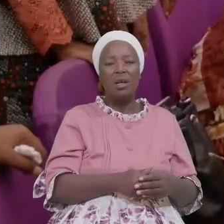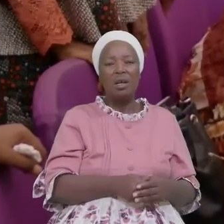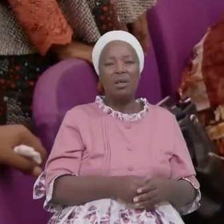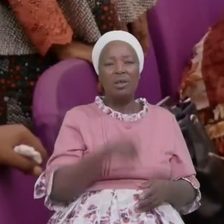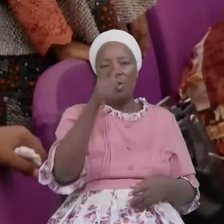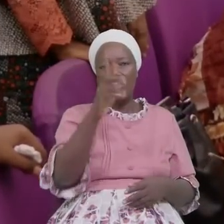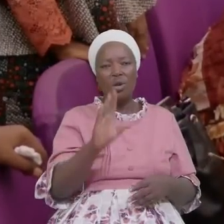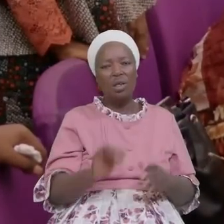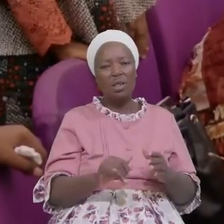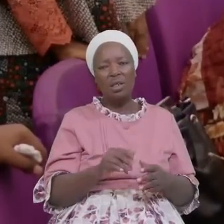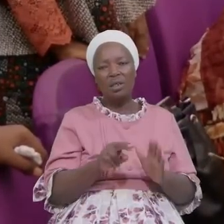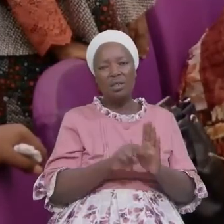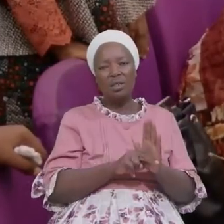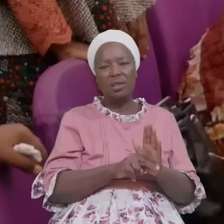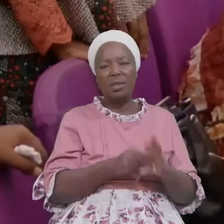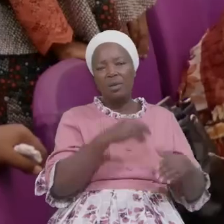Progress